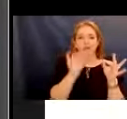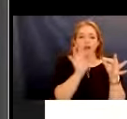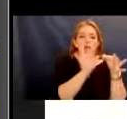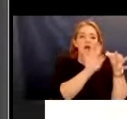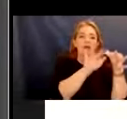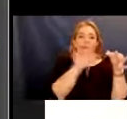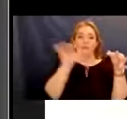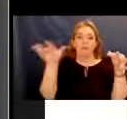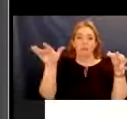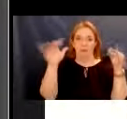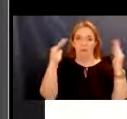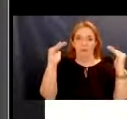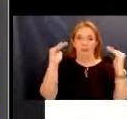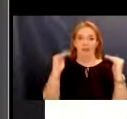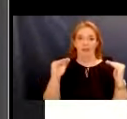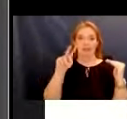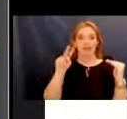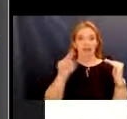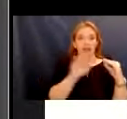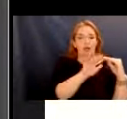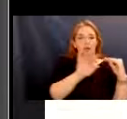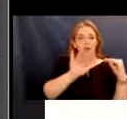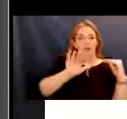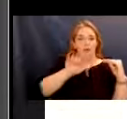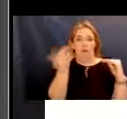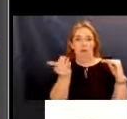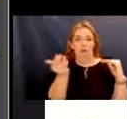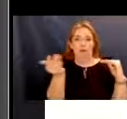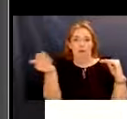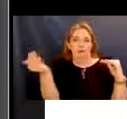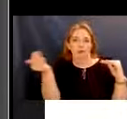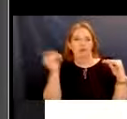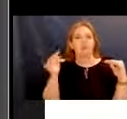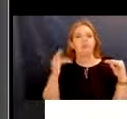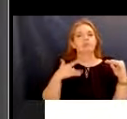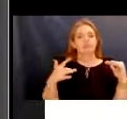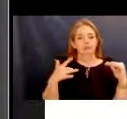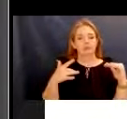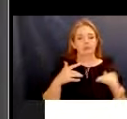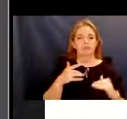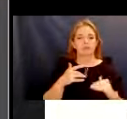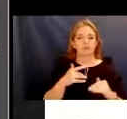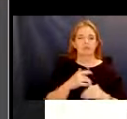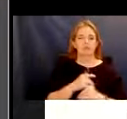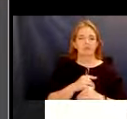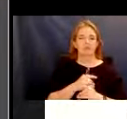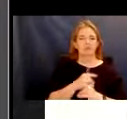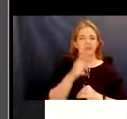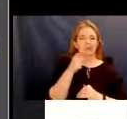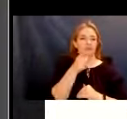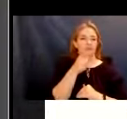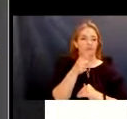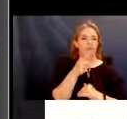from the first version of it. And so in some of these poems, I think the next one, or one of the next ones that I'll show, you'll see